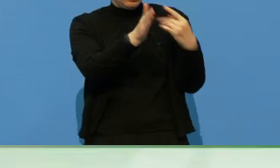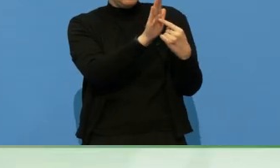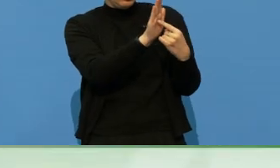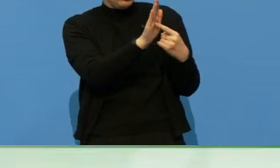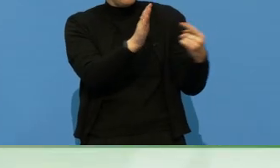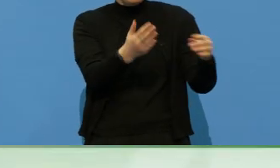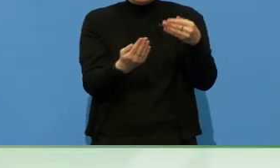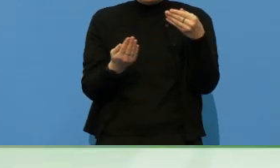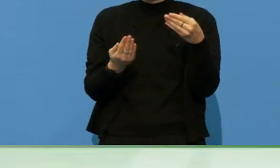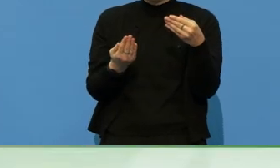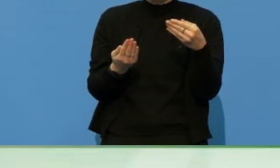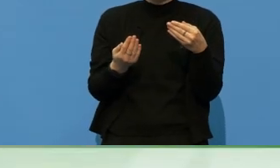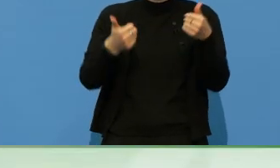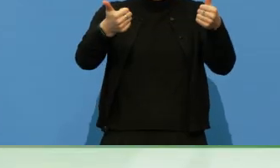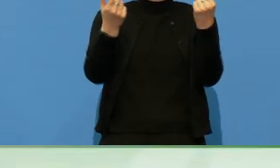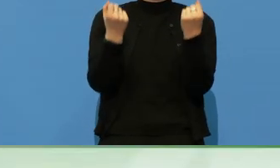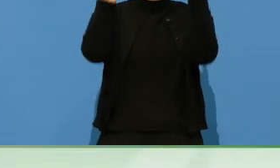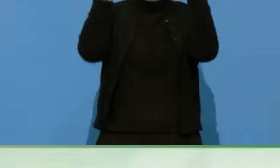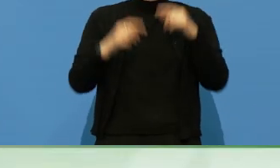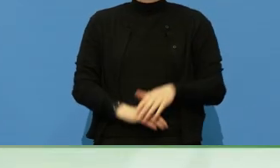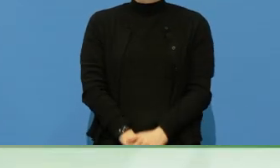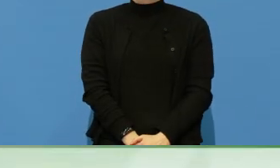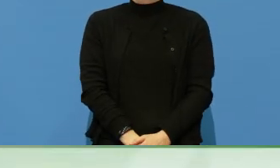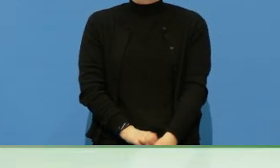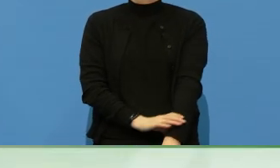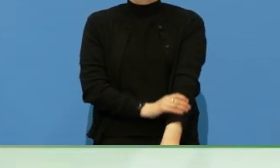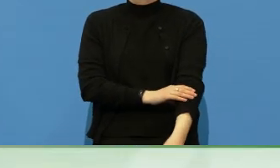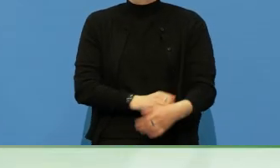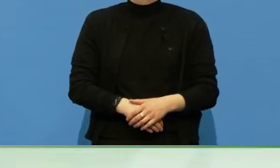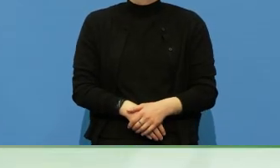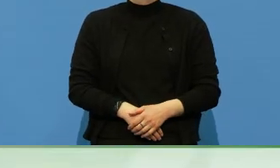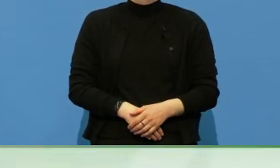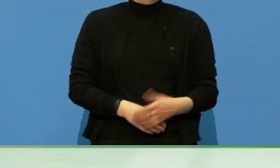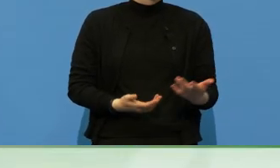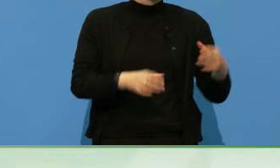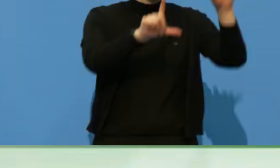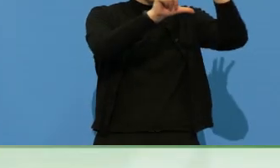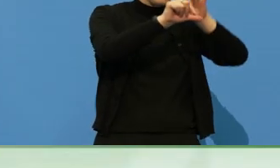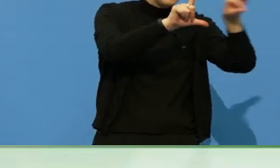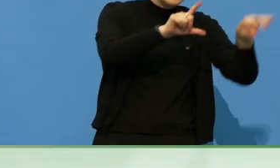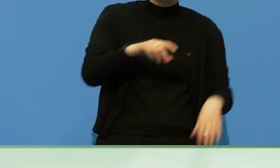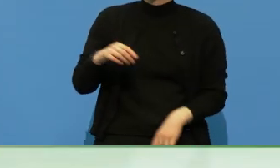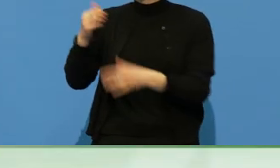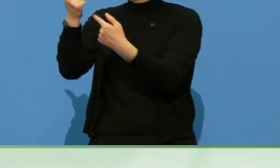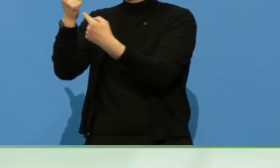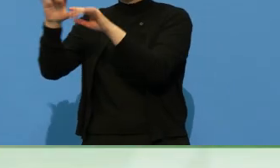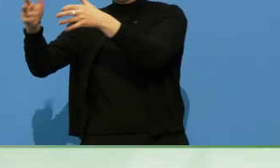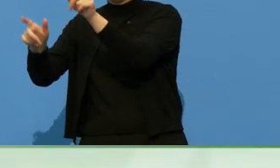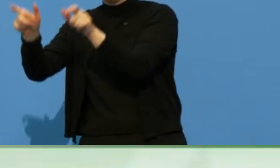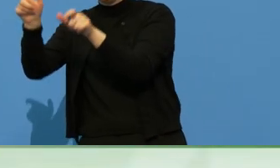architects. It's like with IT guys, yes, you have to speak their language to explain them stuff. It's the same with the